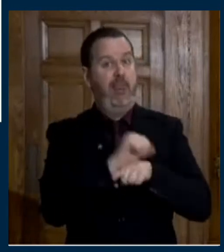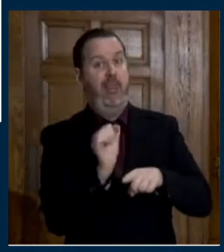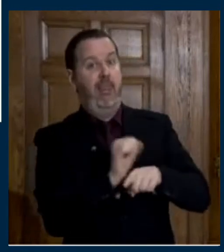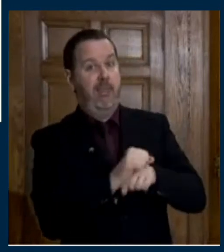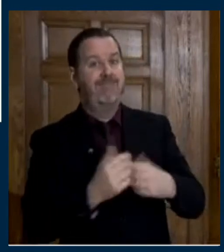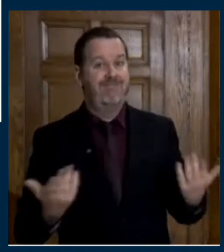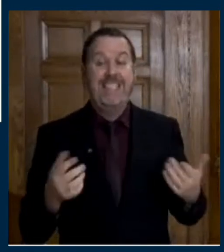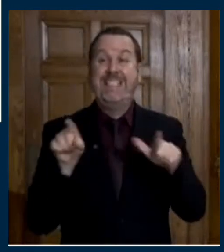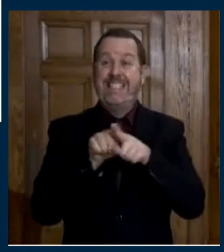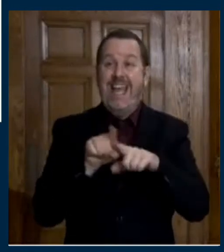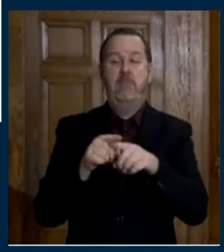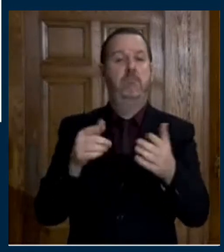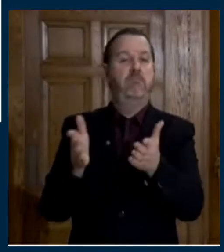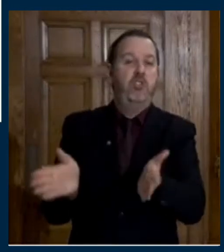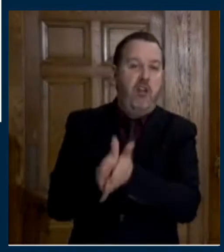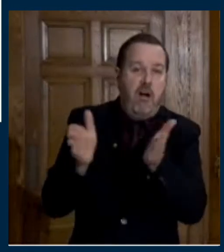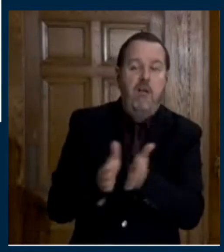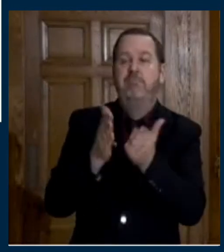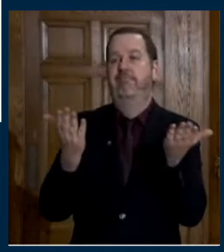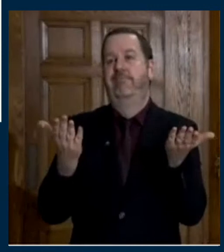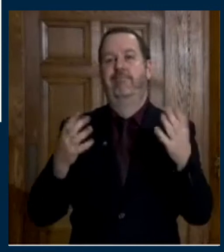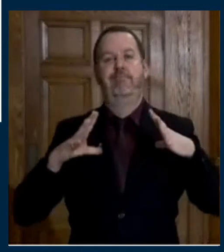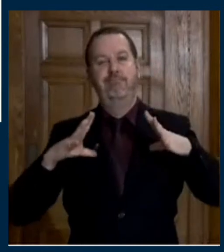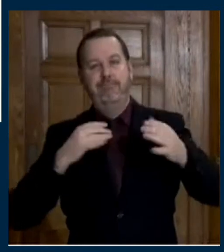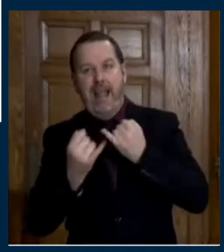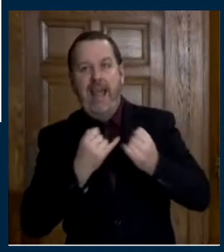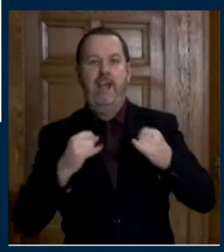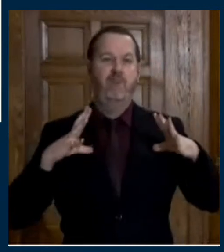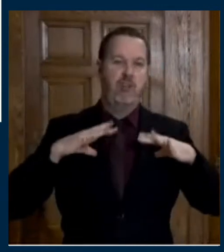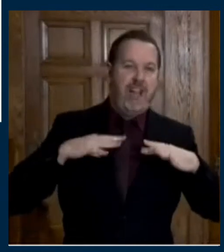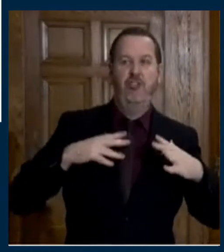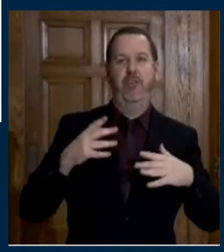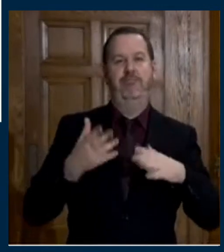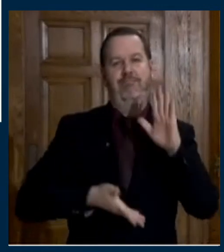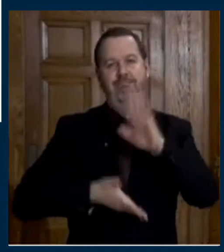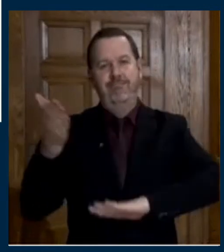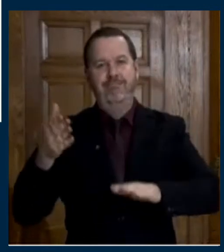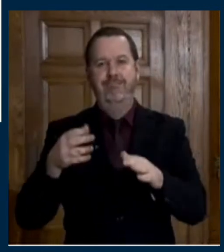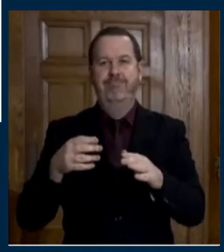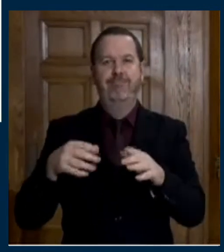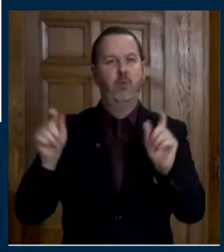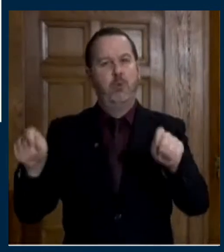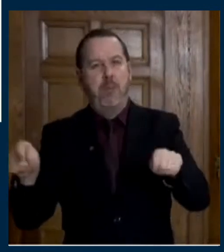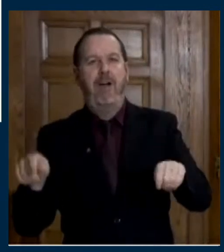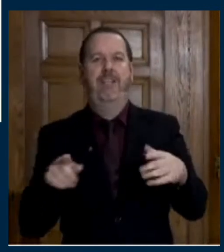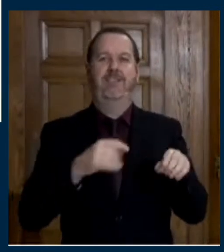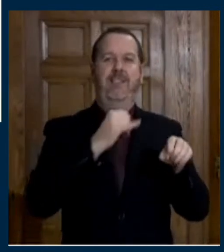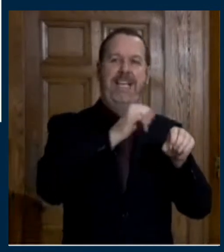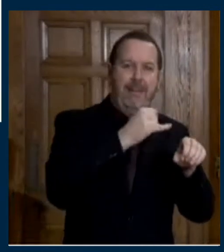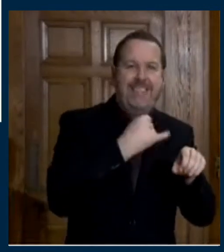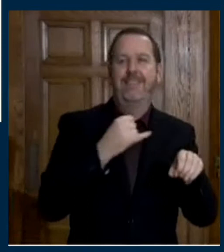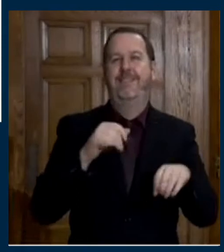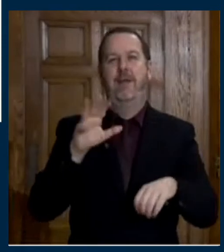retail and recreation, of trips to the supermarket or pharmacy, and of trips to